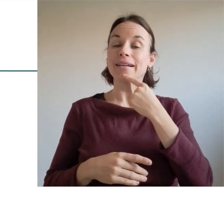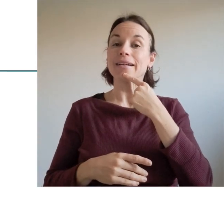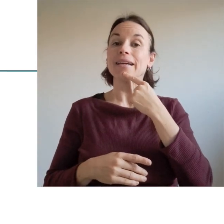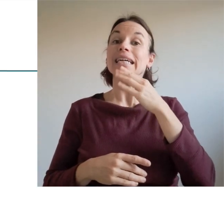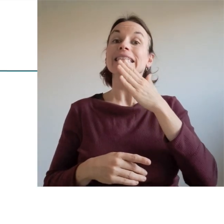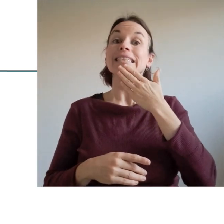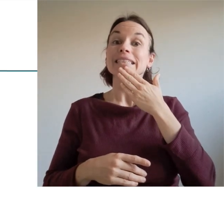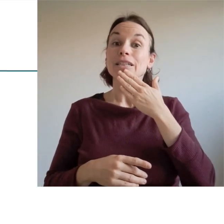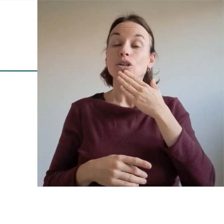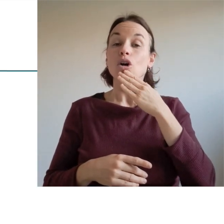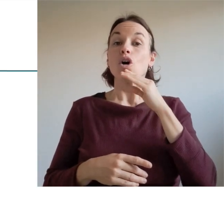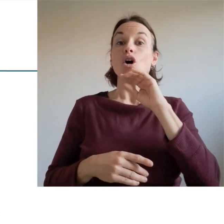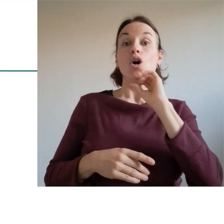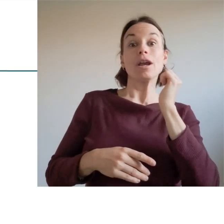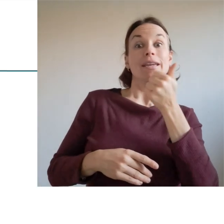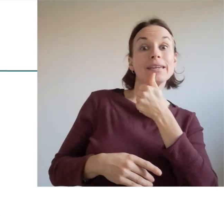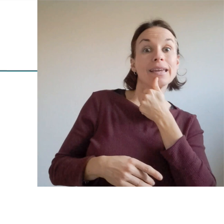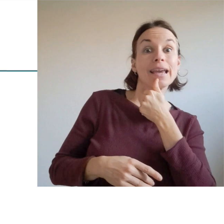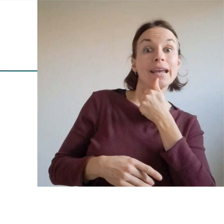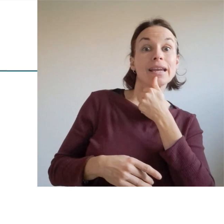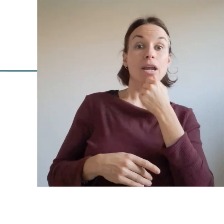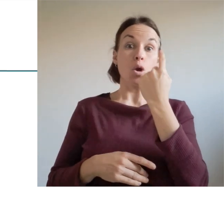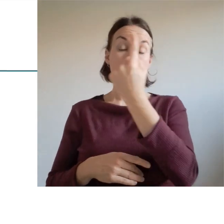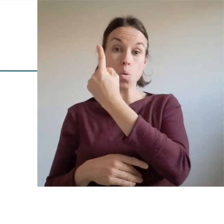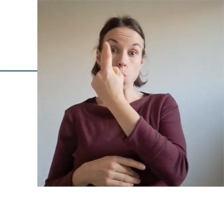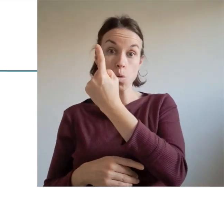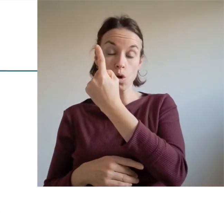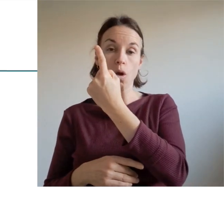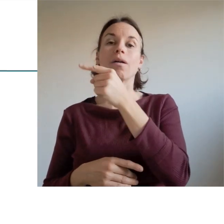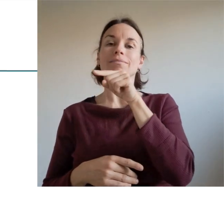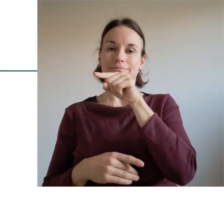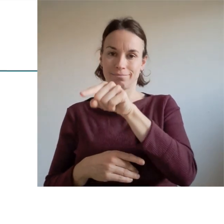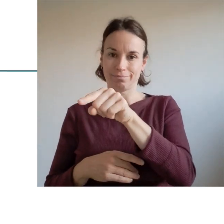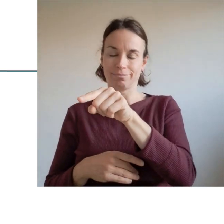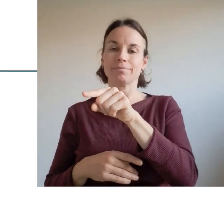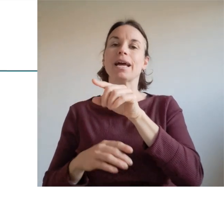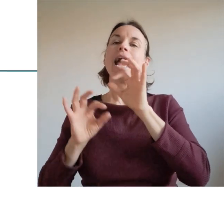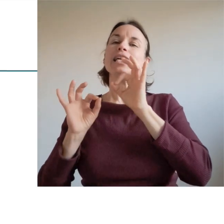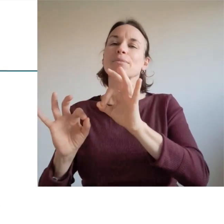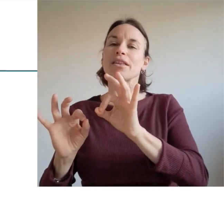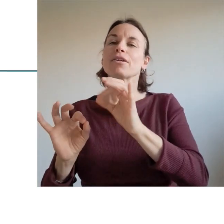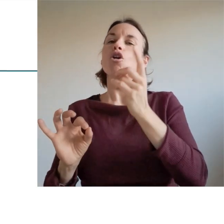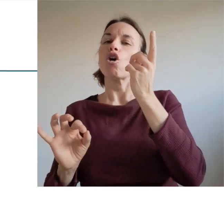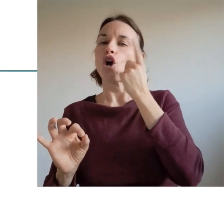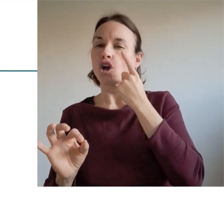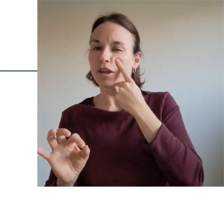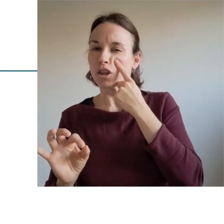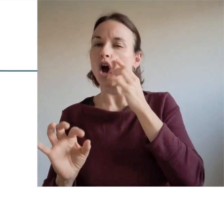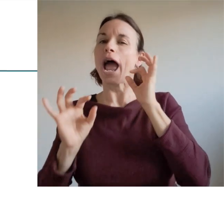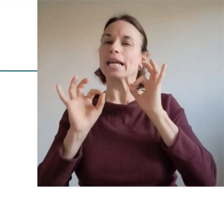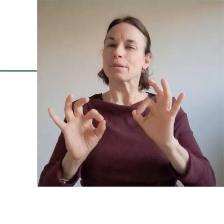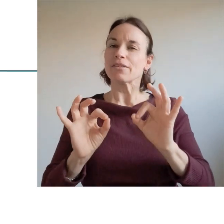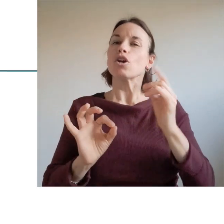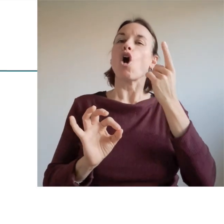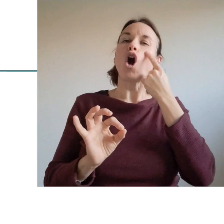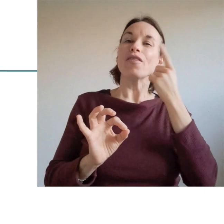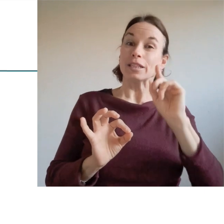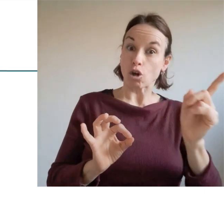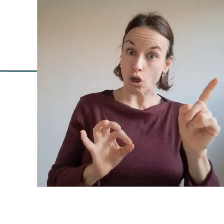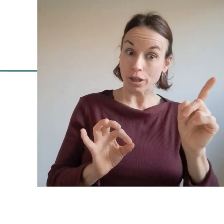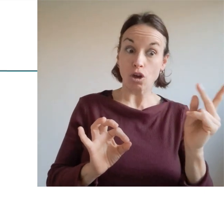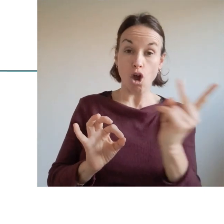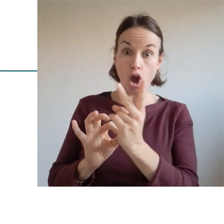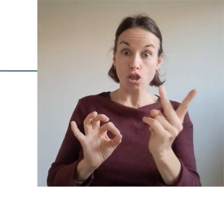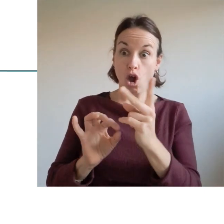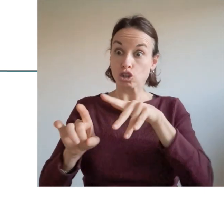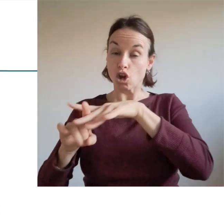some restrictions on the use of the indefinites glossed as who and one in the specific known and